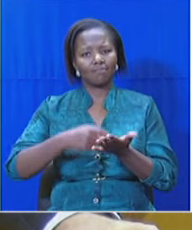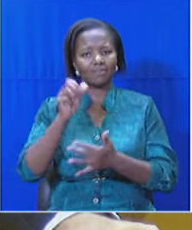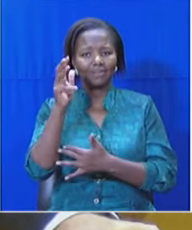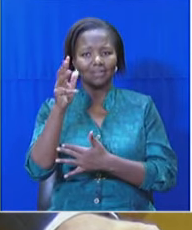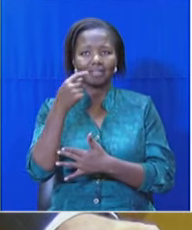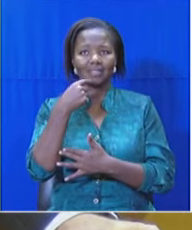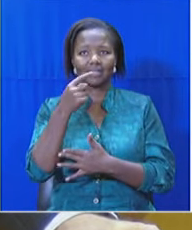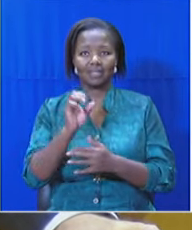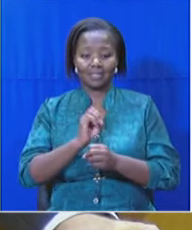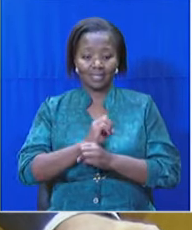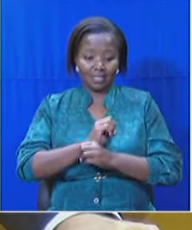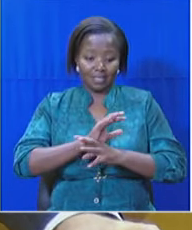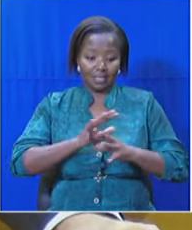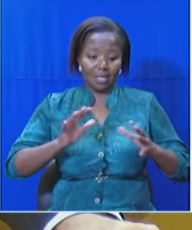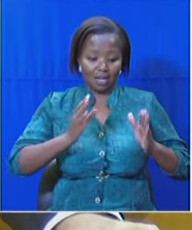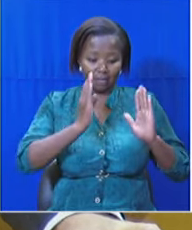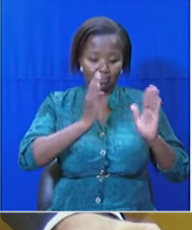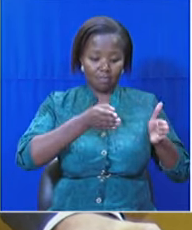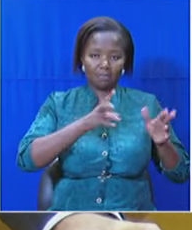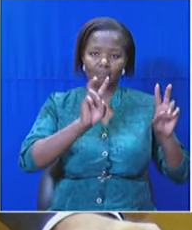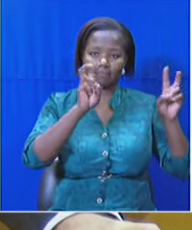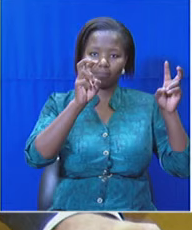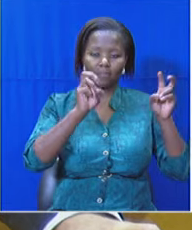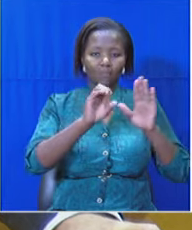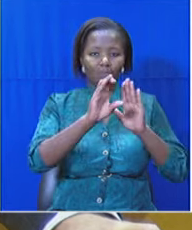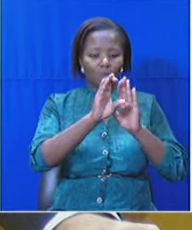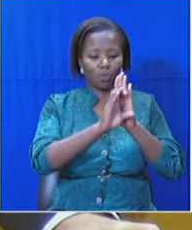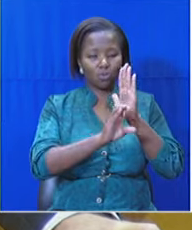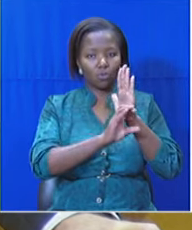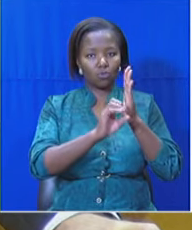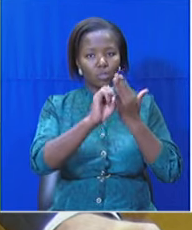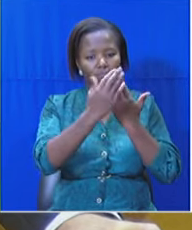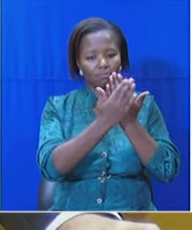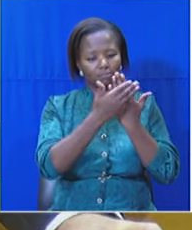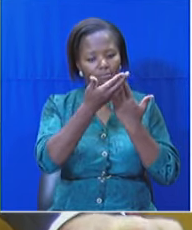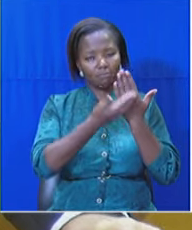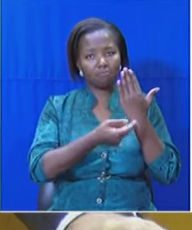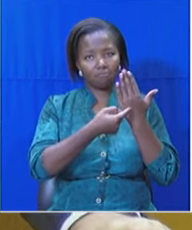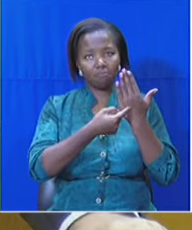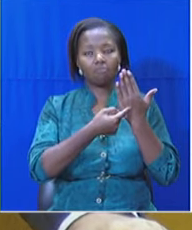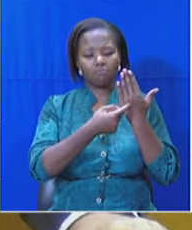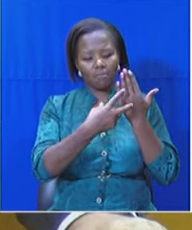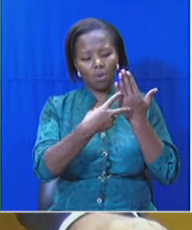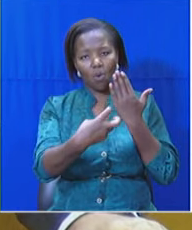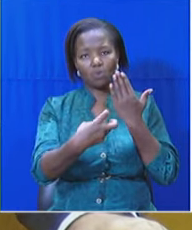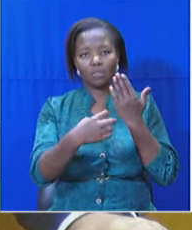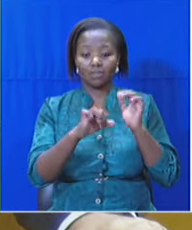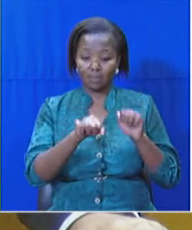with the beginning. And he quoted the preamble of the Constitution. Honourable Minister, yes, let me start